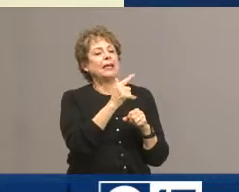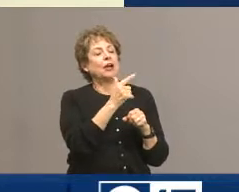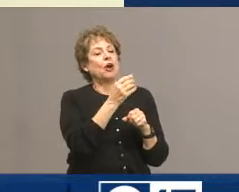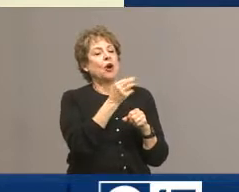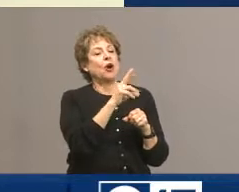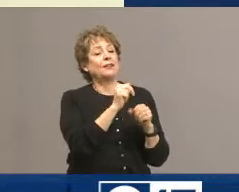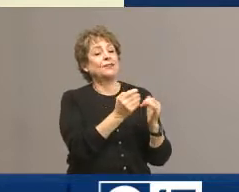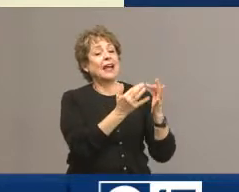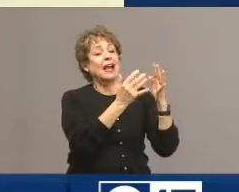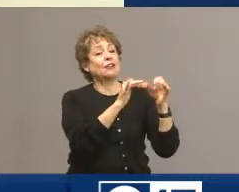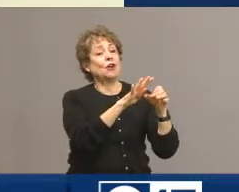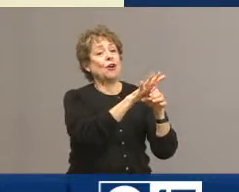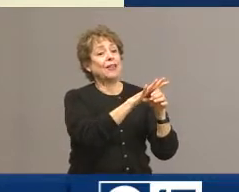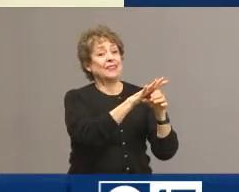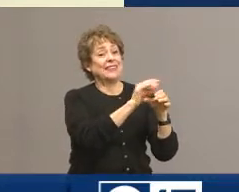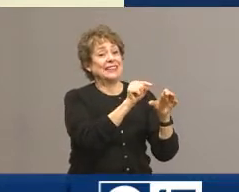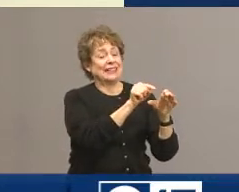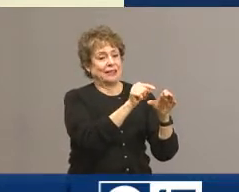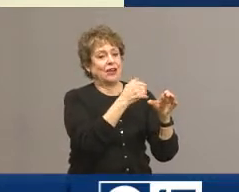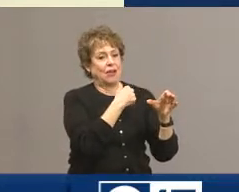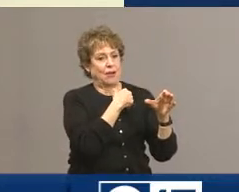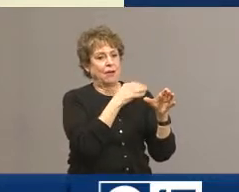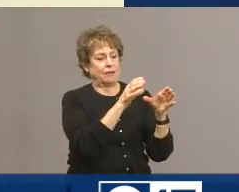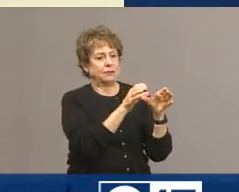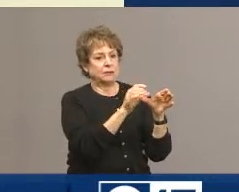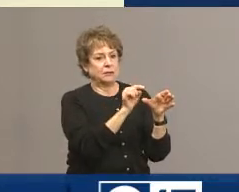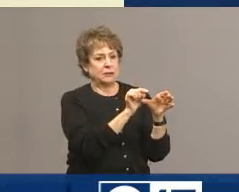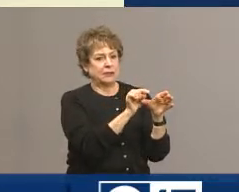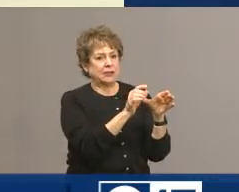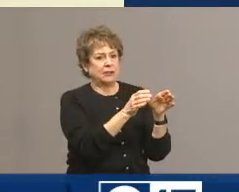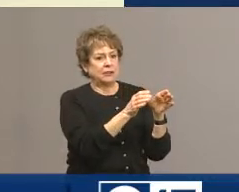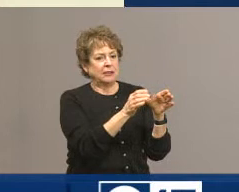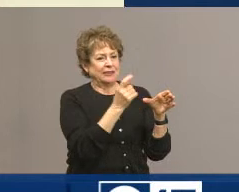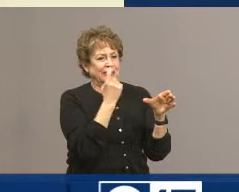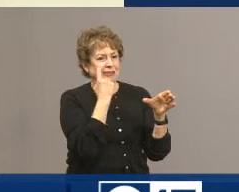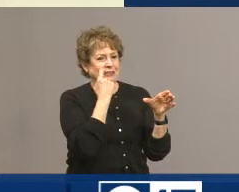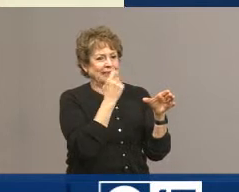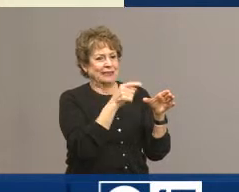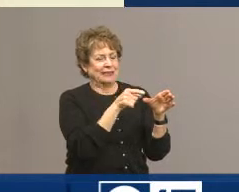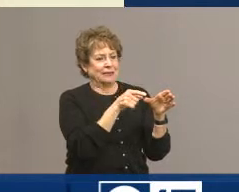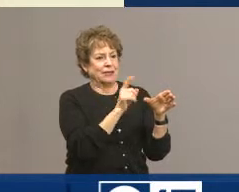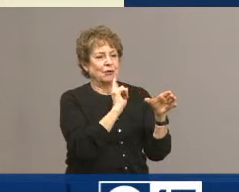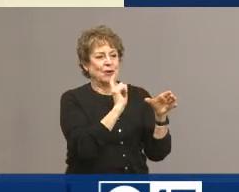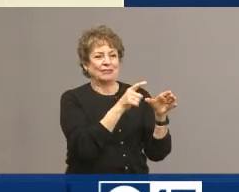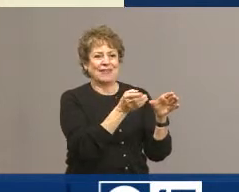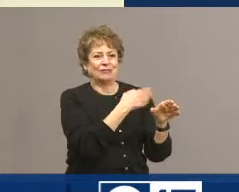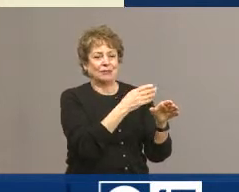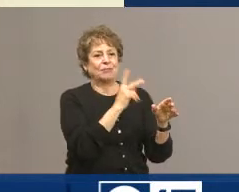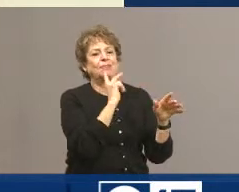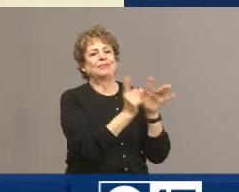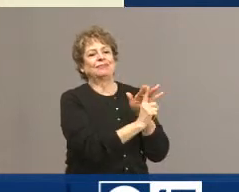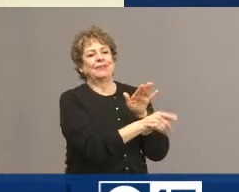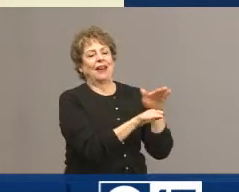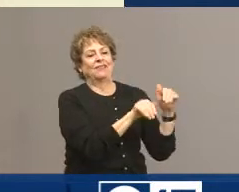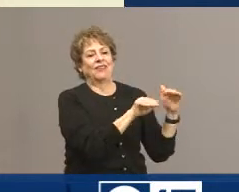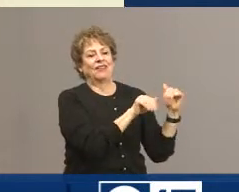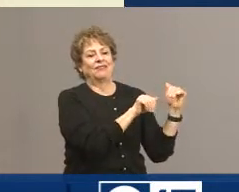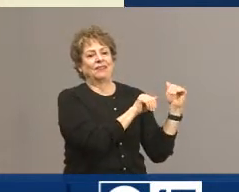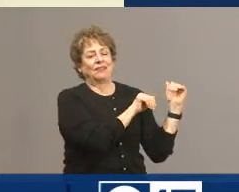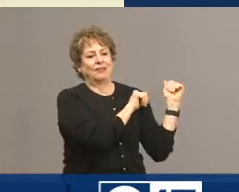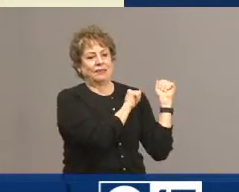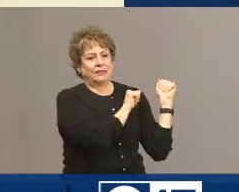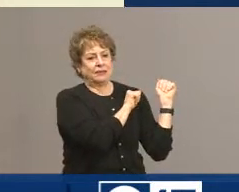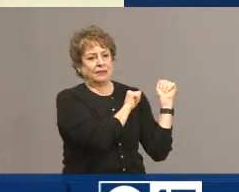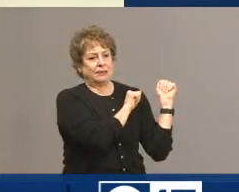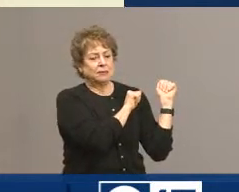of evacuation orders over the weekend. All the citizens were very compliant, and right now they're continuing to manage that, hopefully get